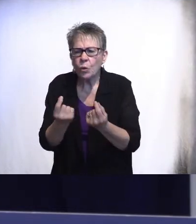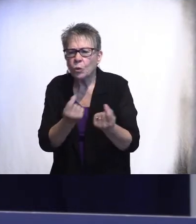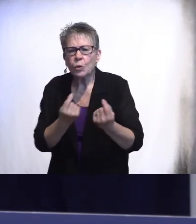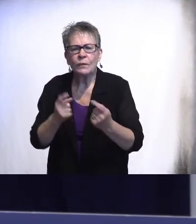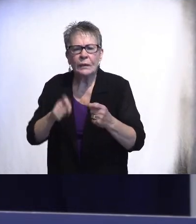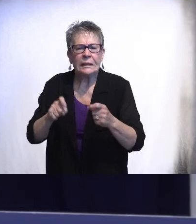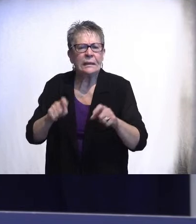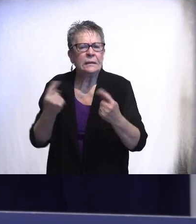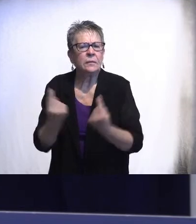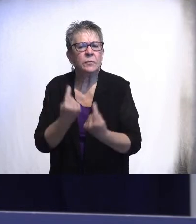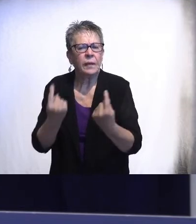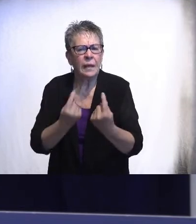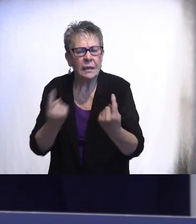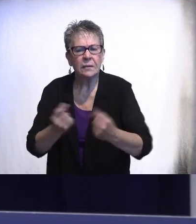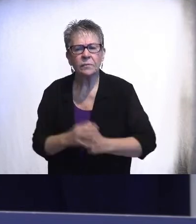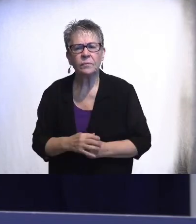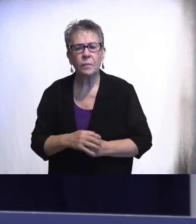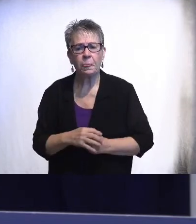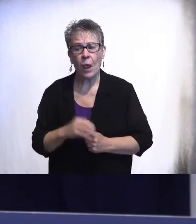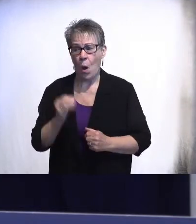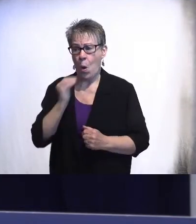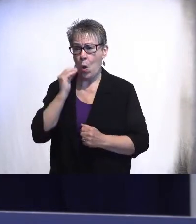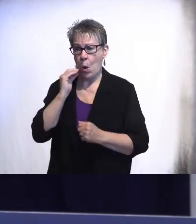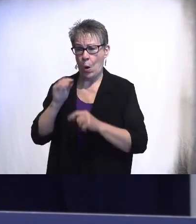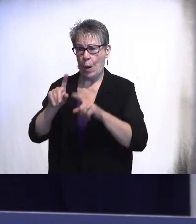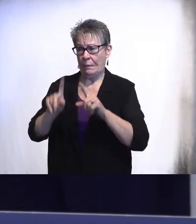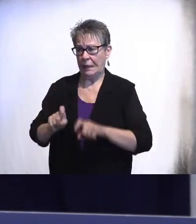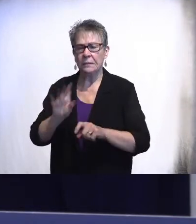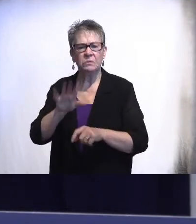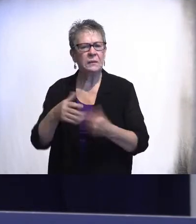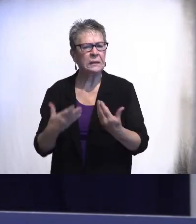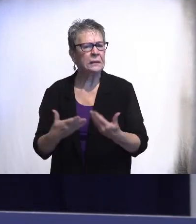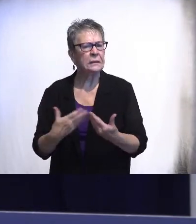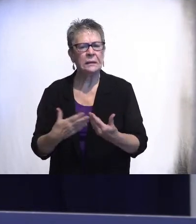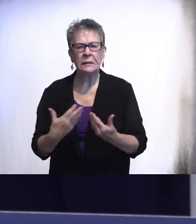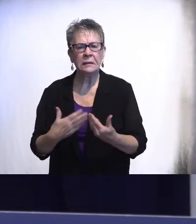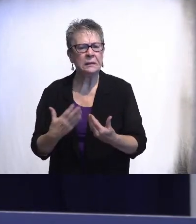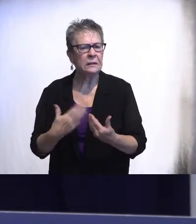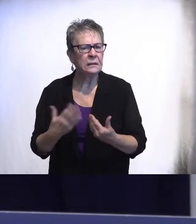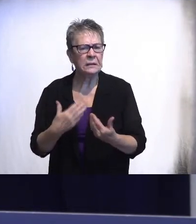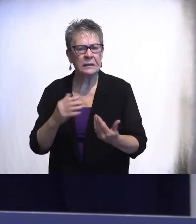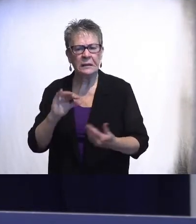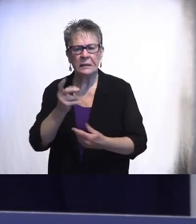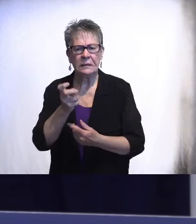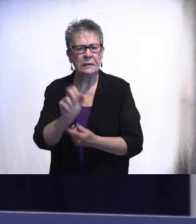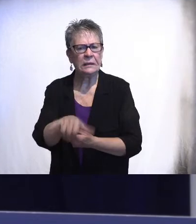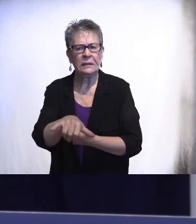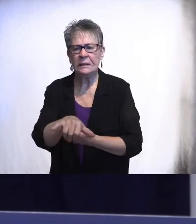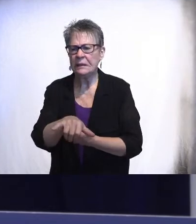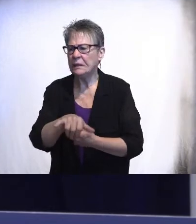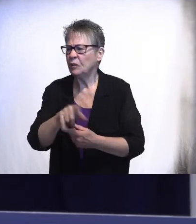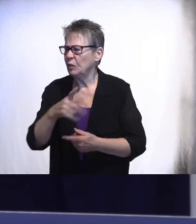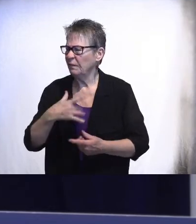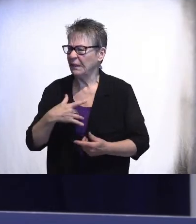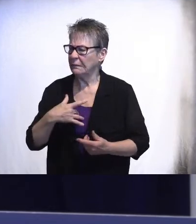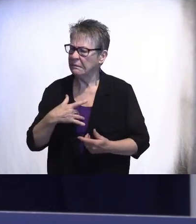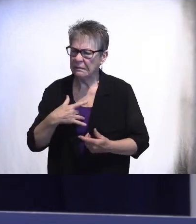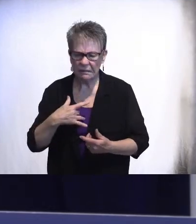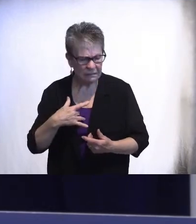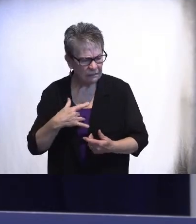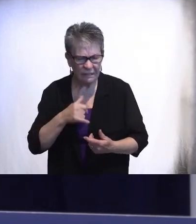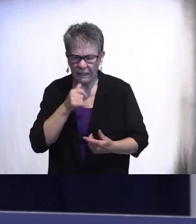Home testing procedures are an easy and accessible alternative if you are feeling unwell or if you have been